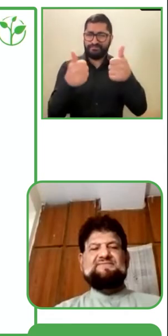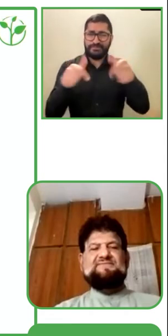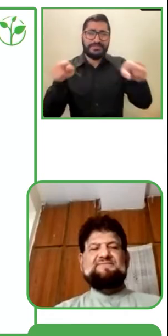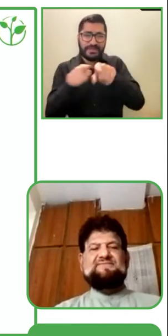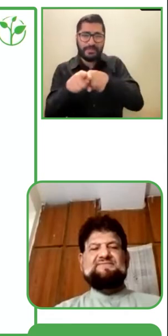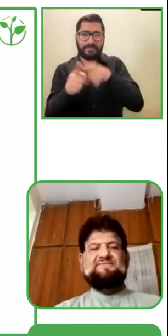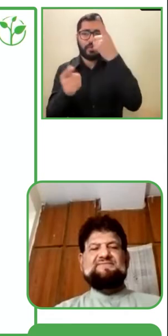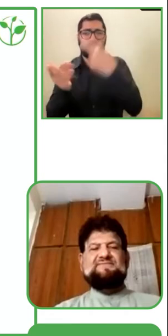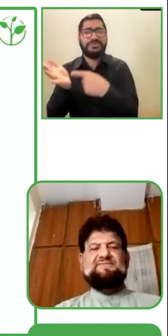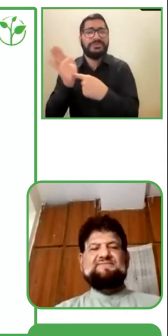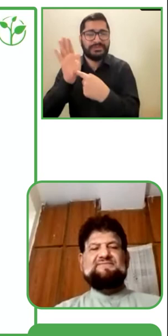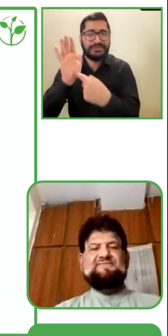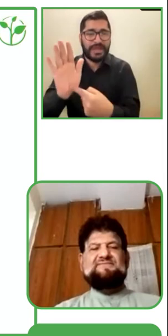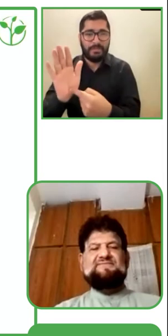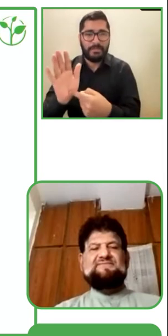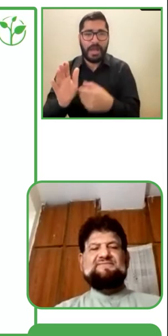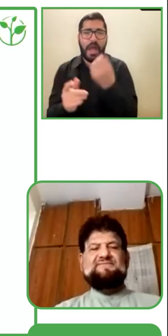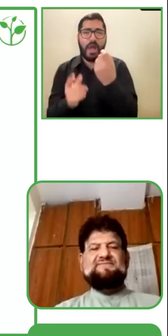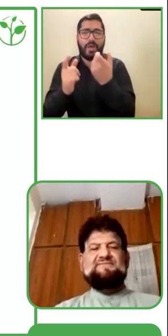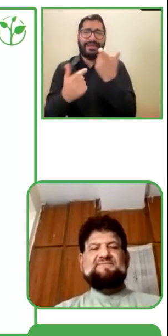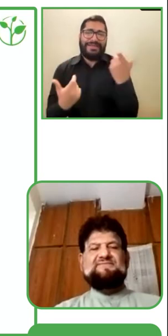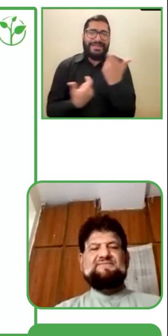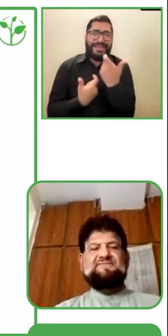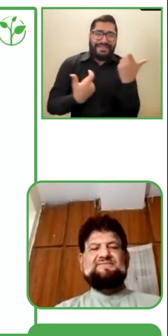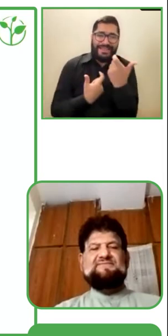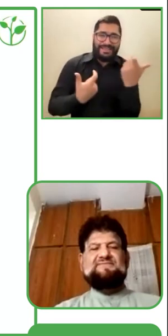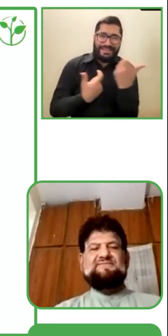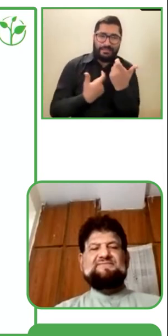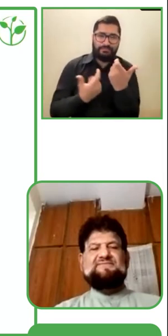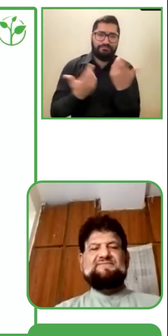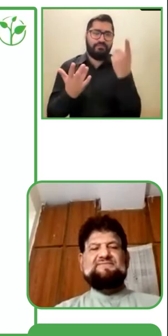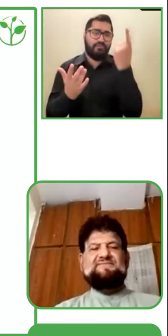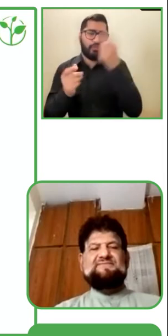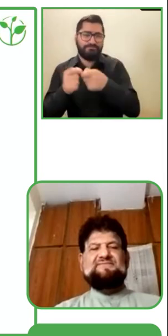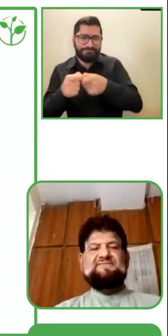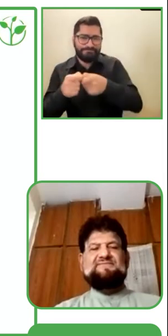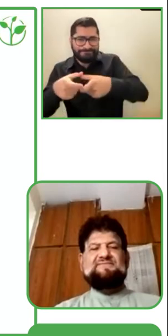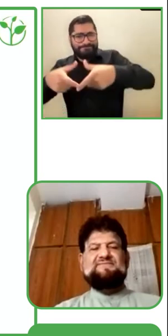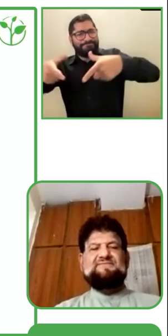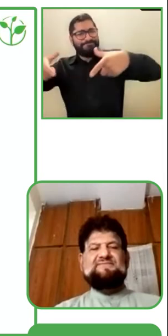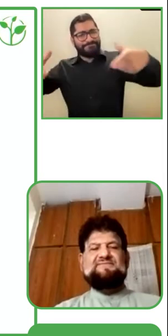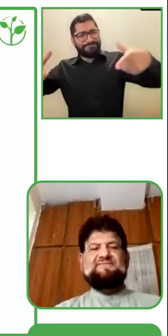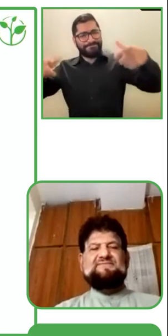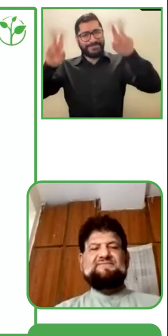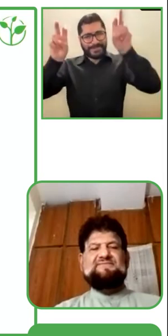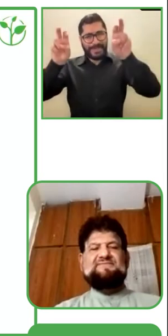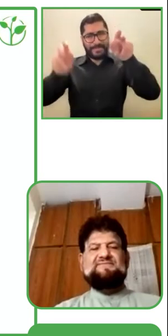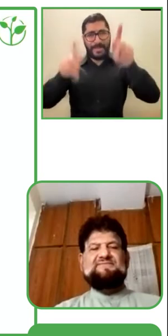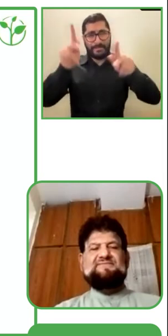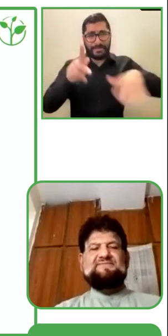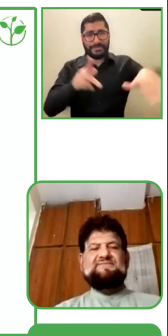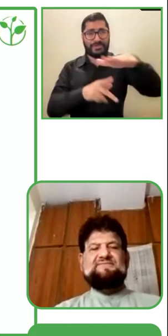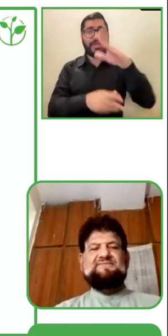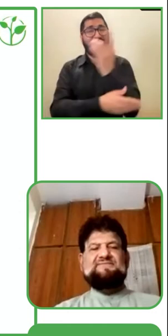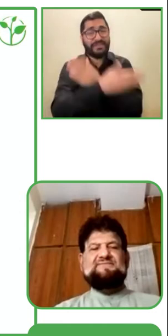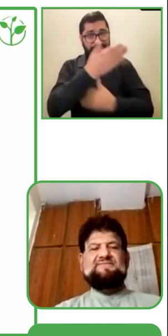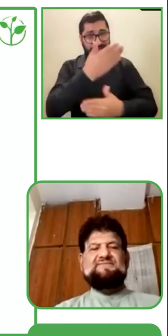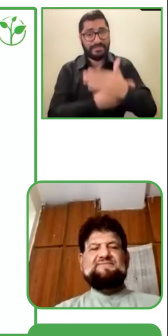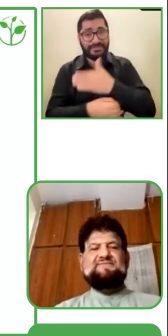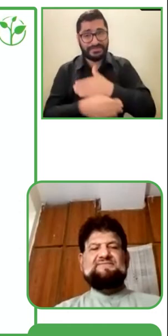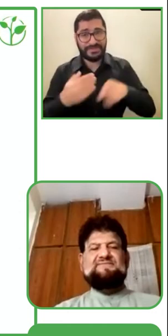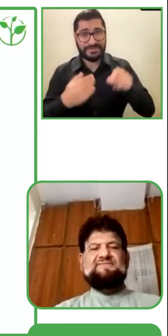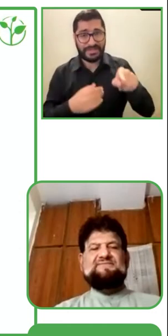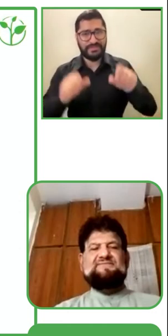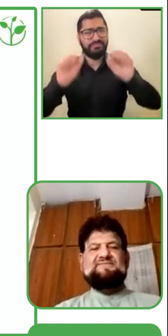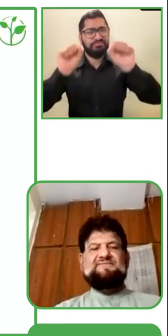of persons with disabilities in all aspects of economic and social life, improved mobility. Number of boys and men use their bicycles